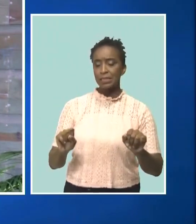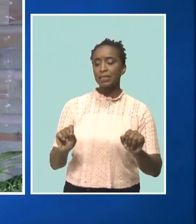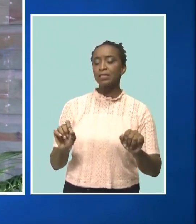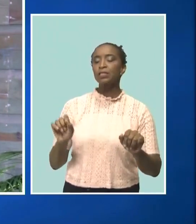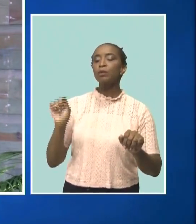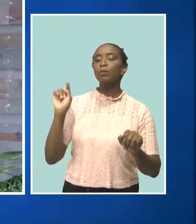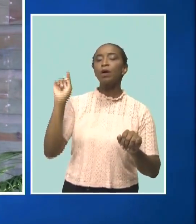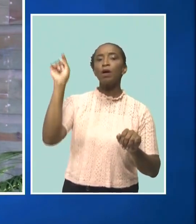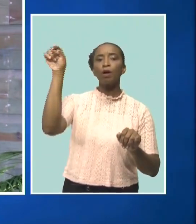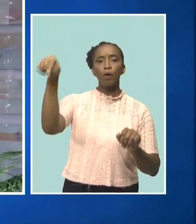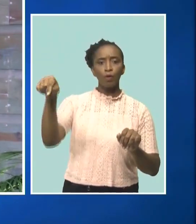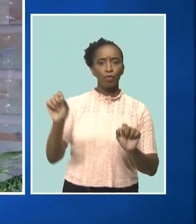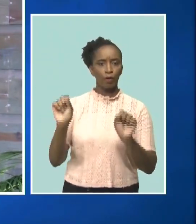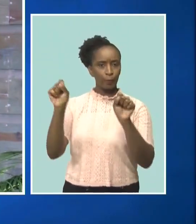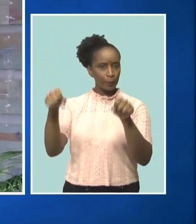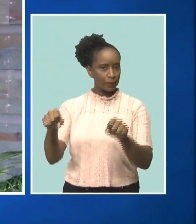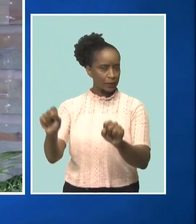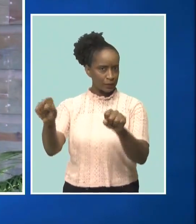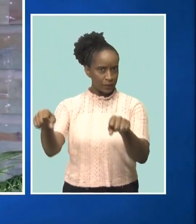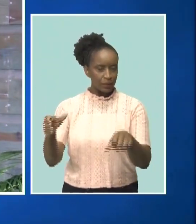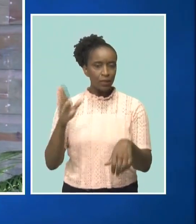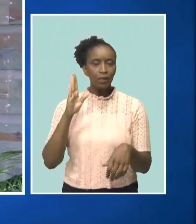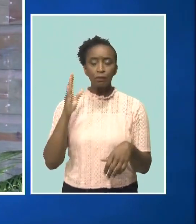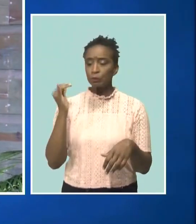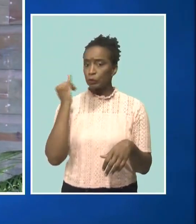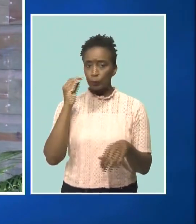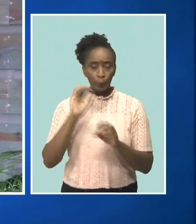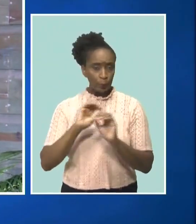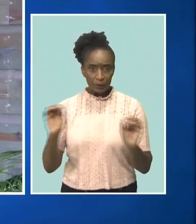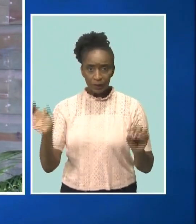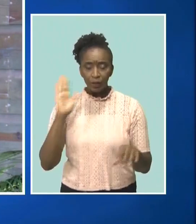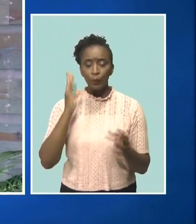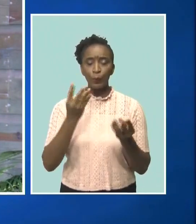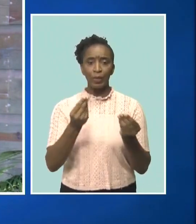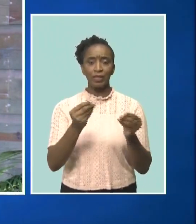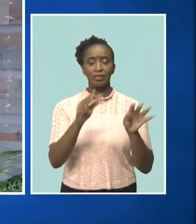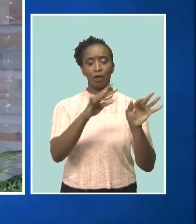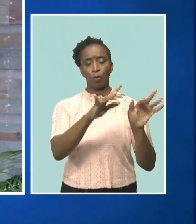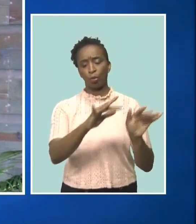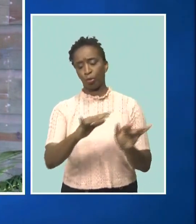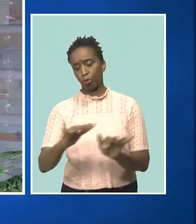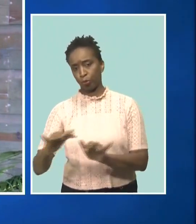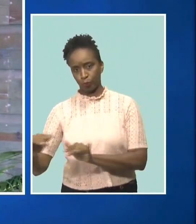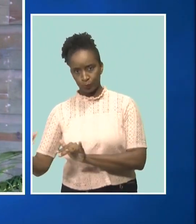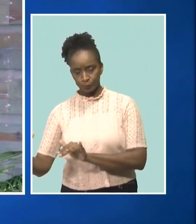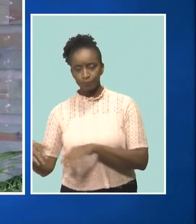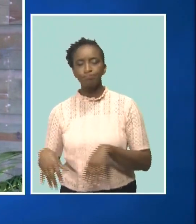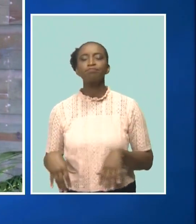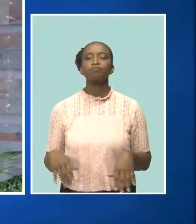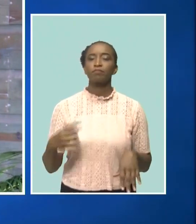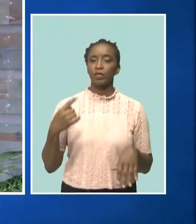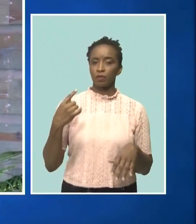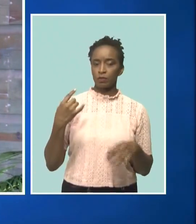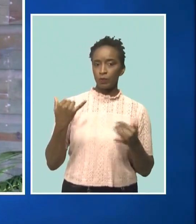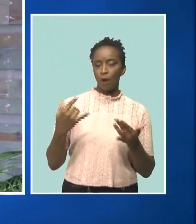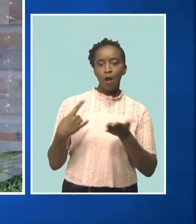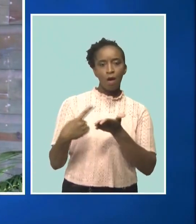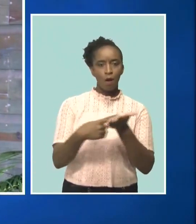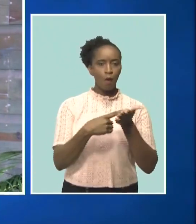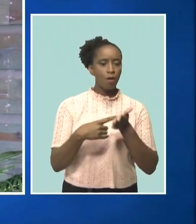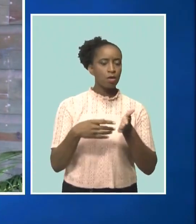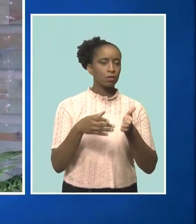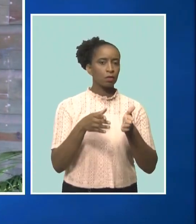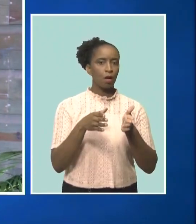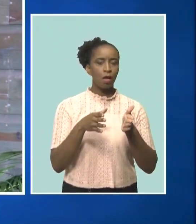time again. And therefore, we are in the process of looking at a comprehensive plan from St.